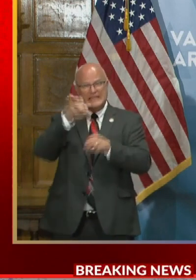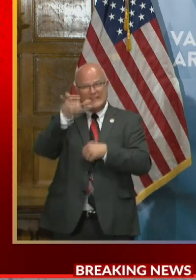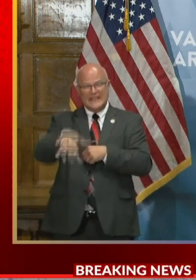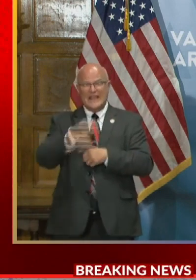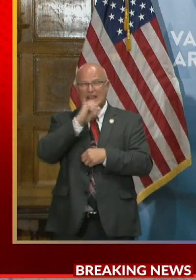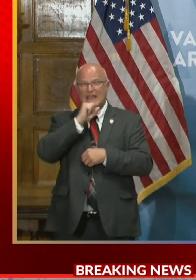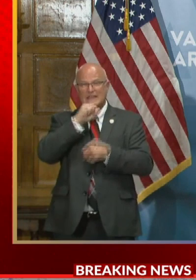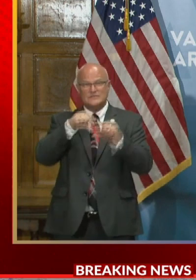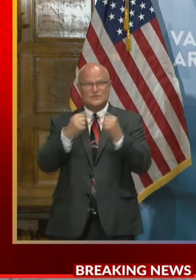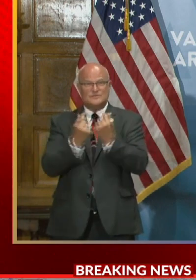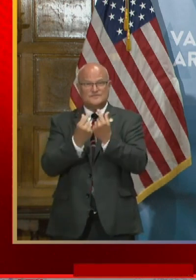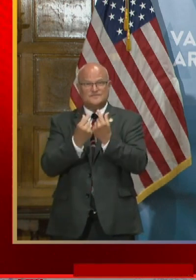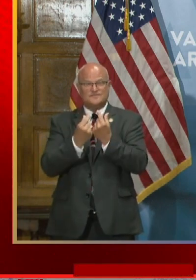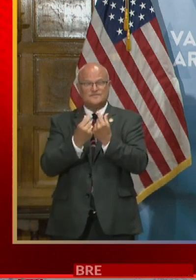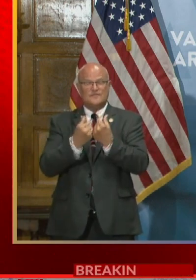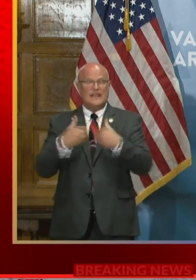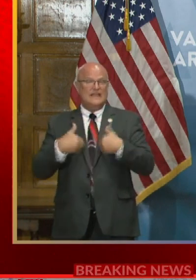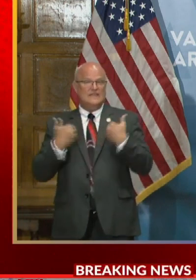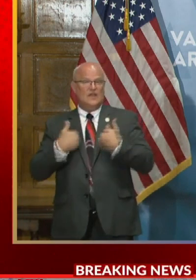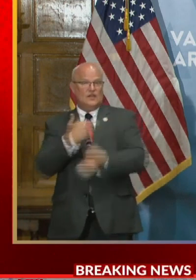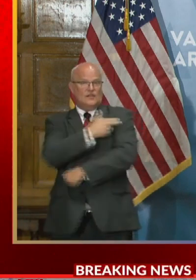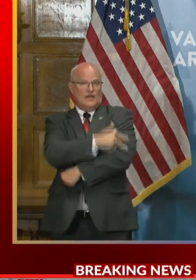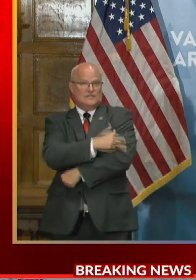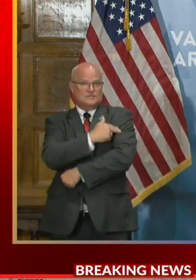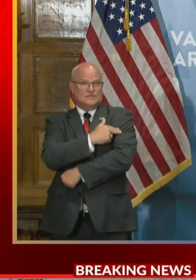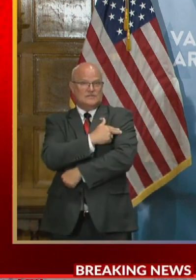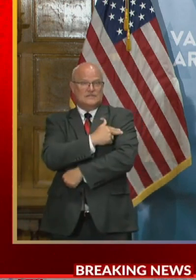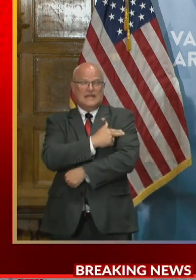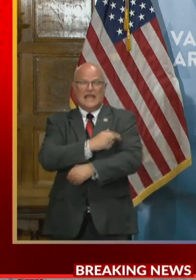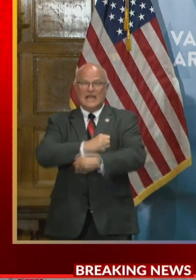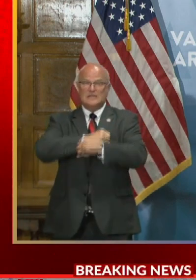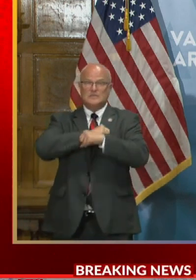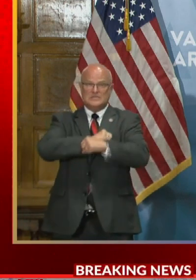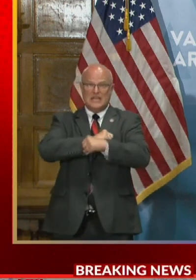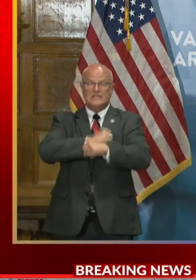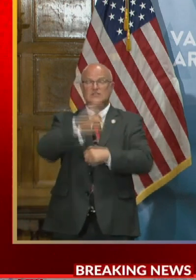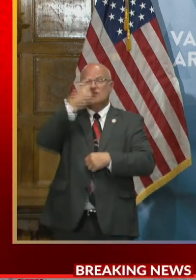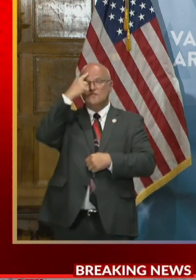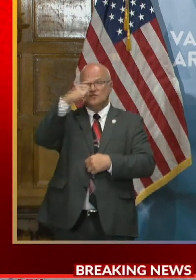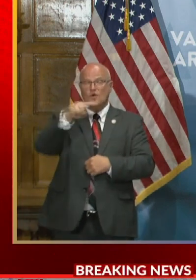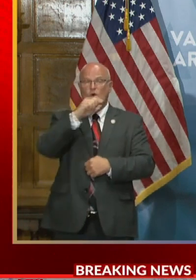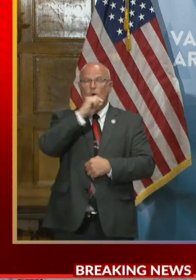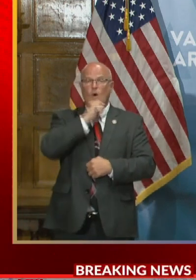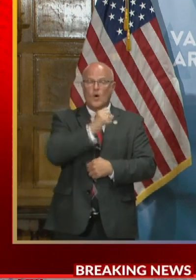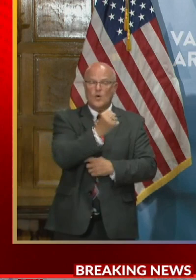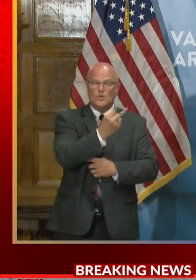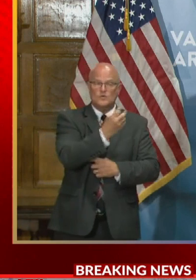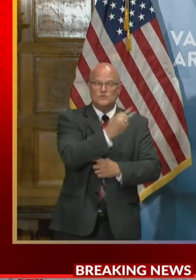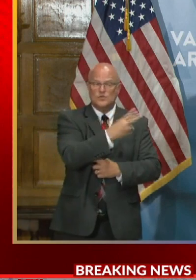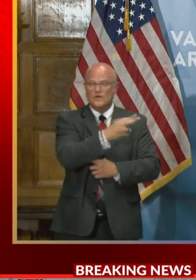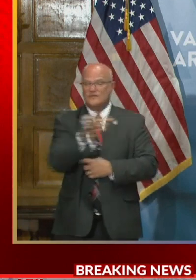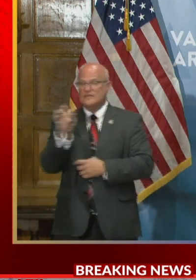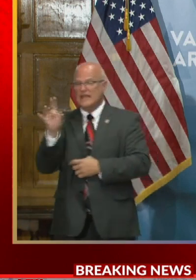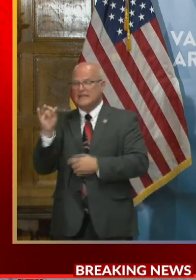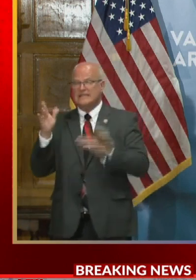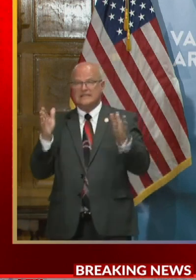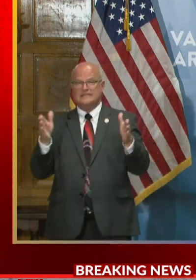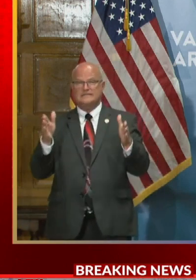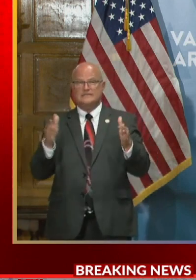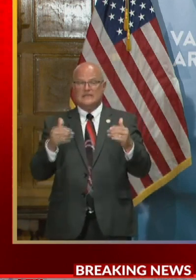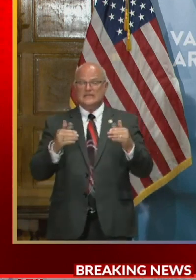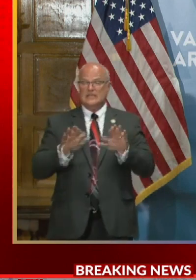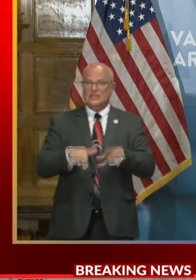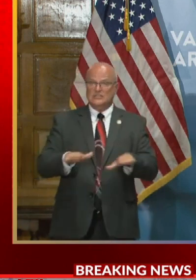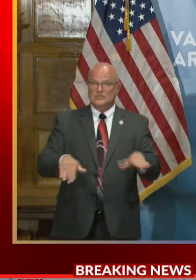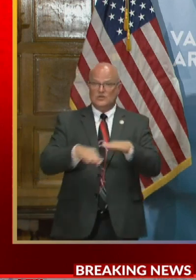age group and younger hospitalized, and that the protection really is for the 12 to 18-year-olds. For individuals younger than that, it's